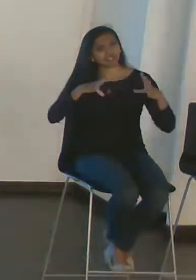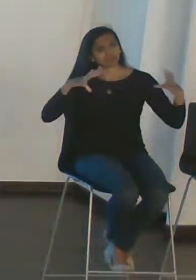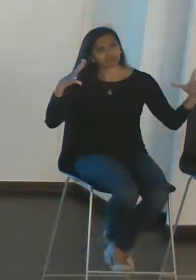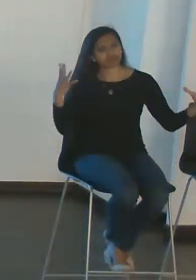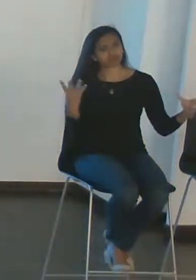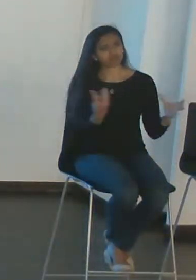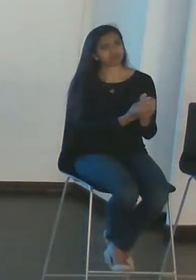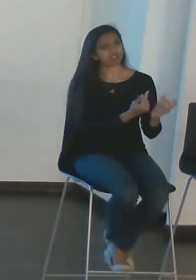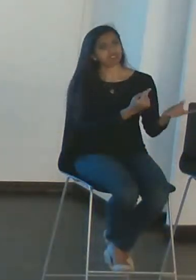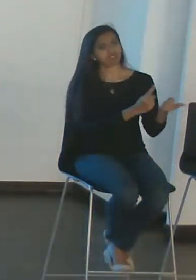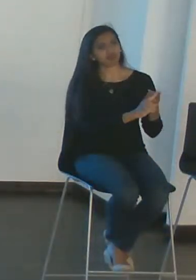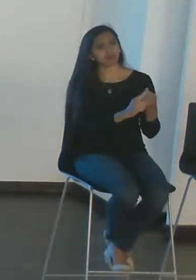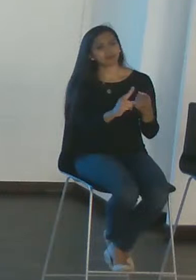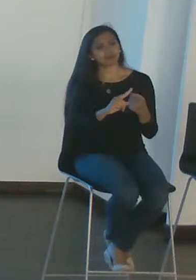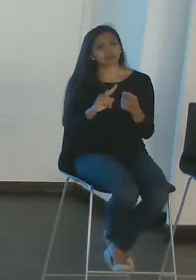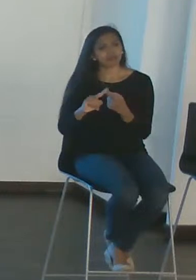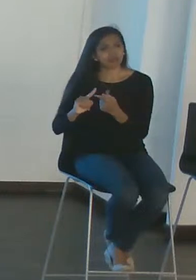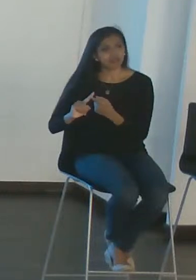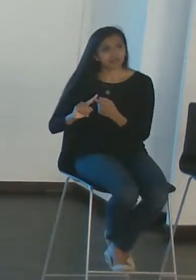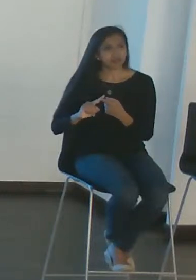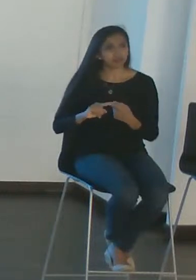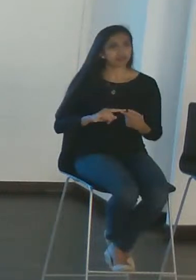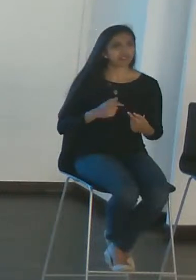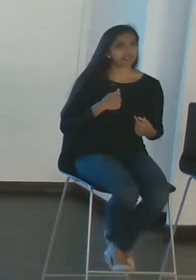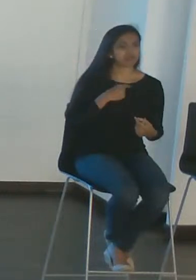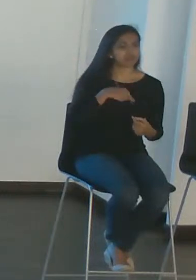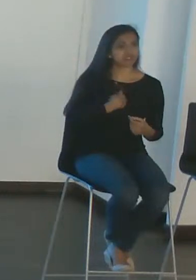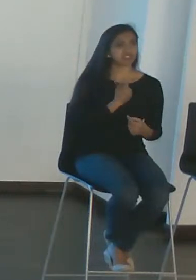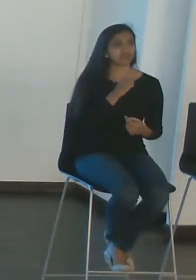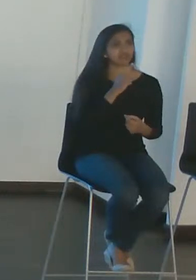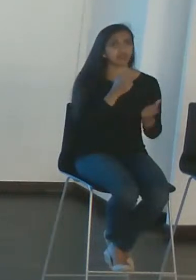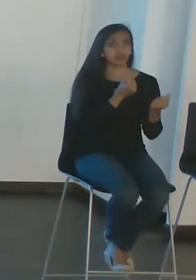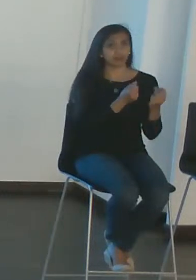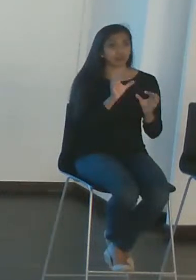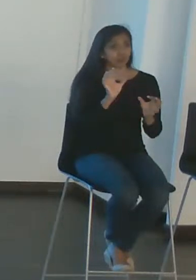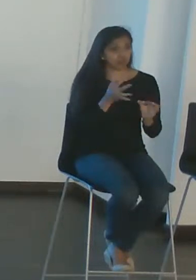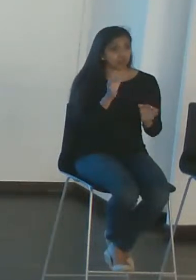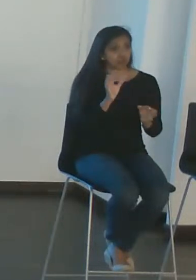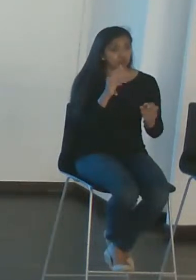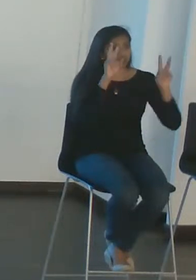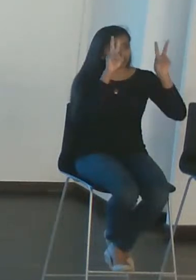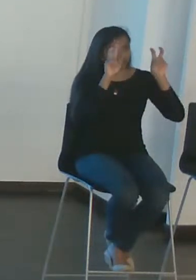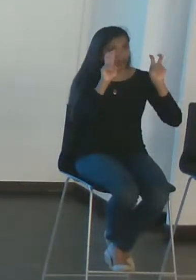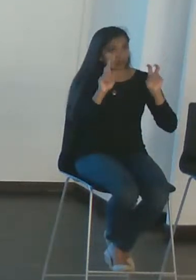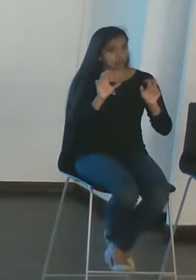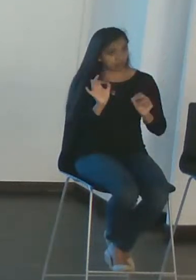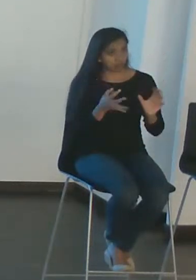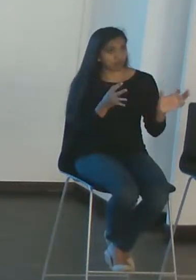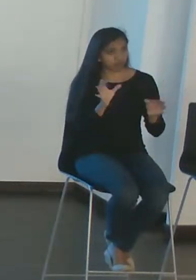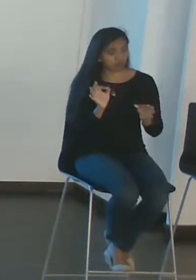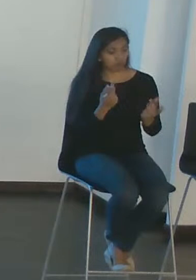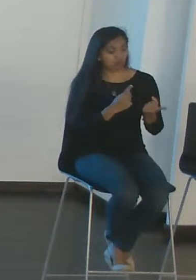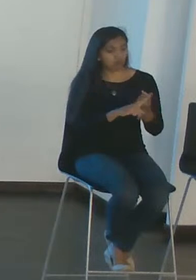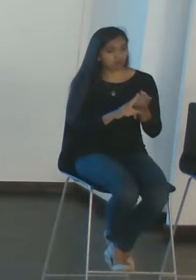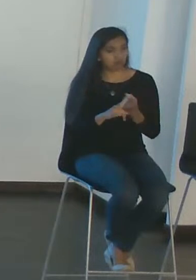um, practices or certain topics are being framed, and then it's the framing itself which becomes